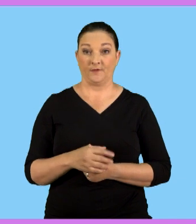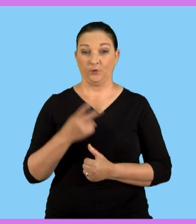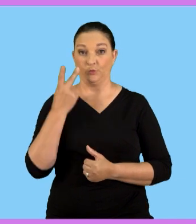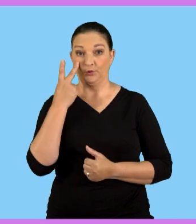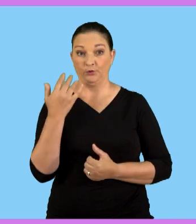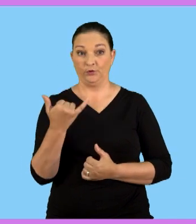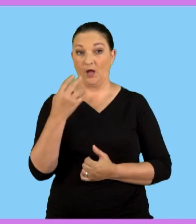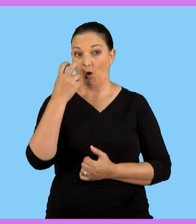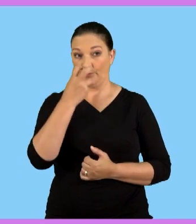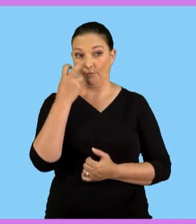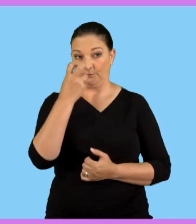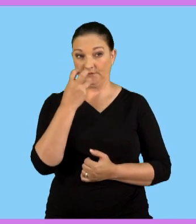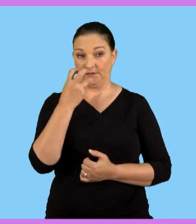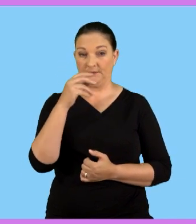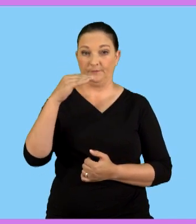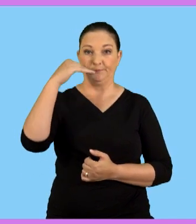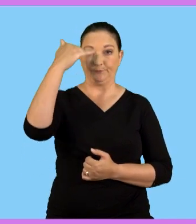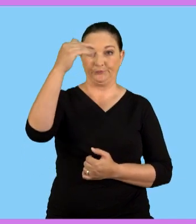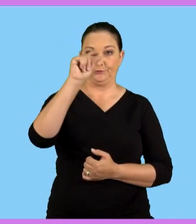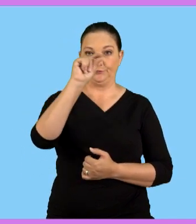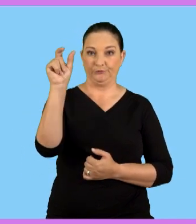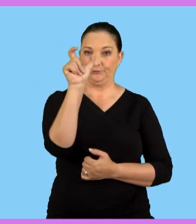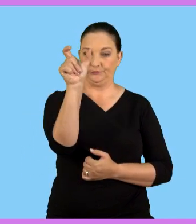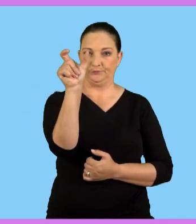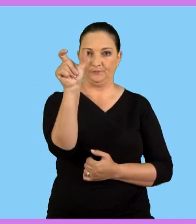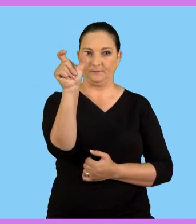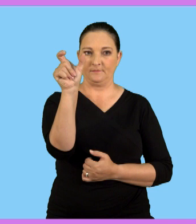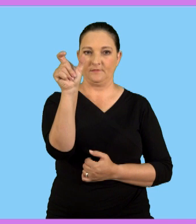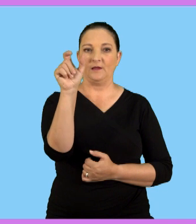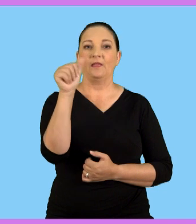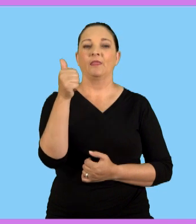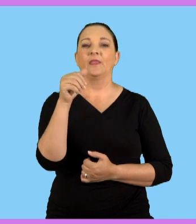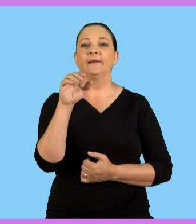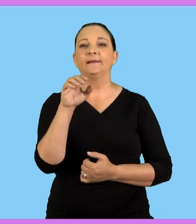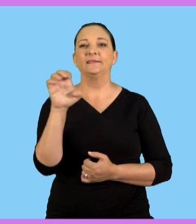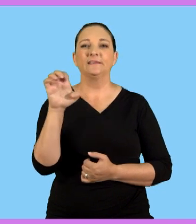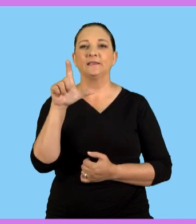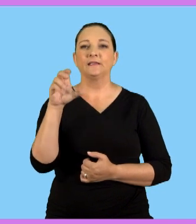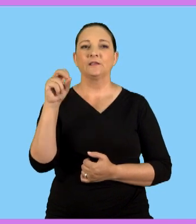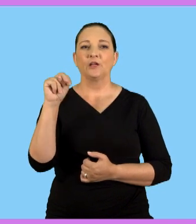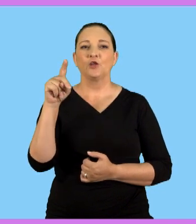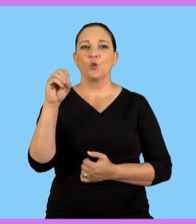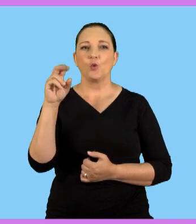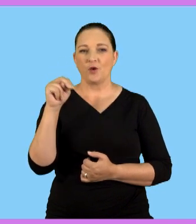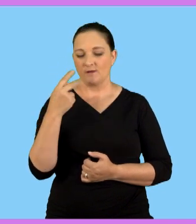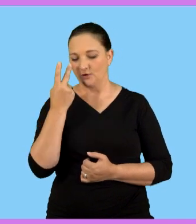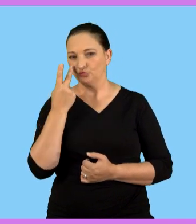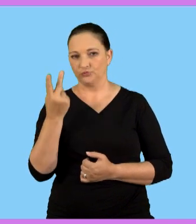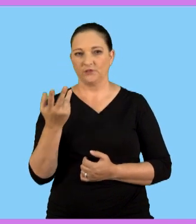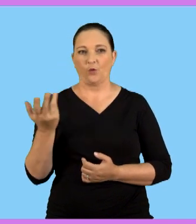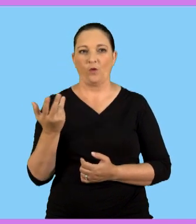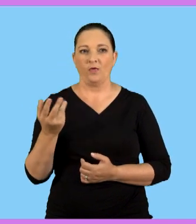so we are looking at Bloemfontein, which is there. What else are we looking at? East London, right? Let's find East London as